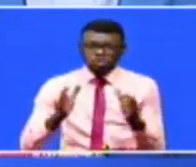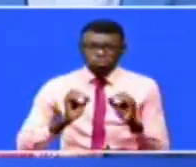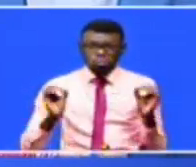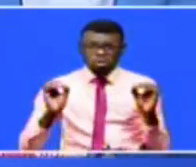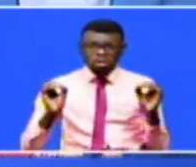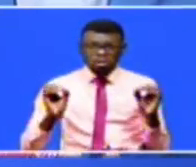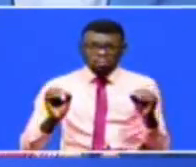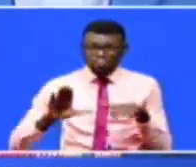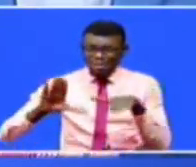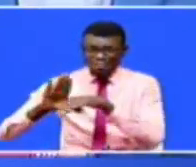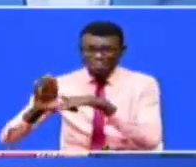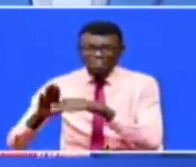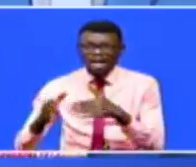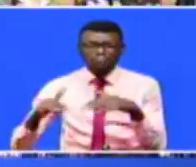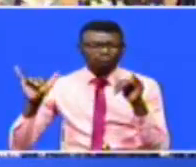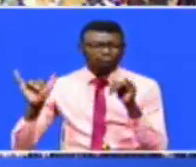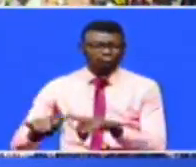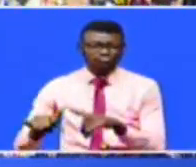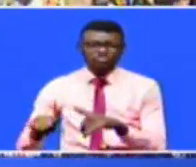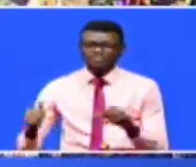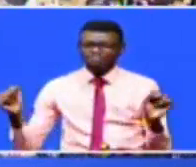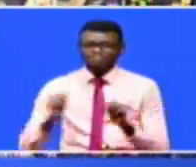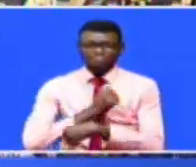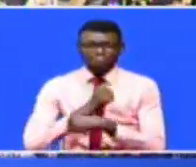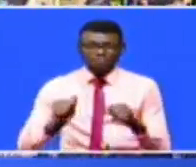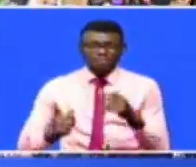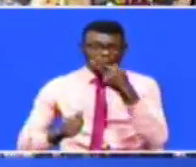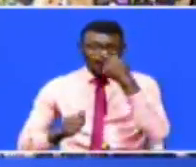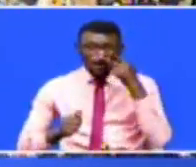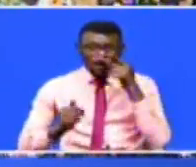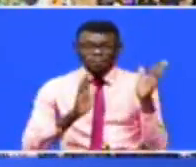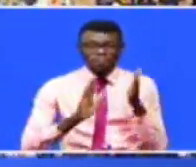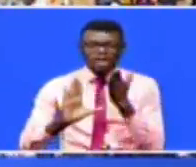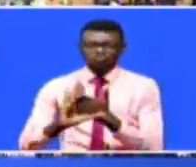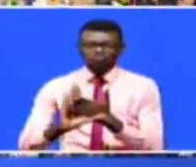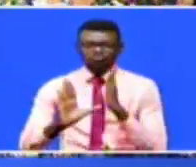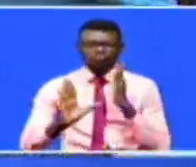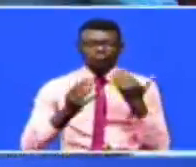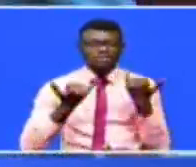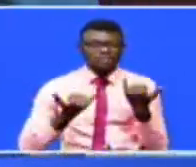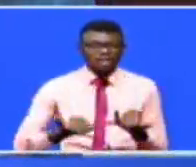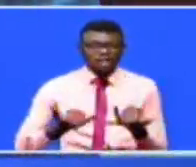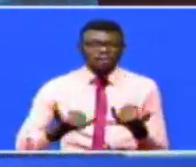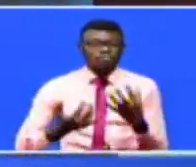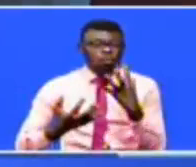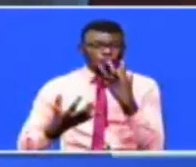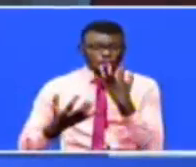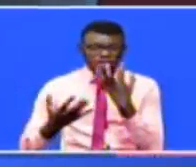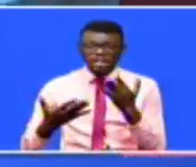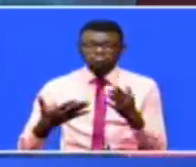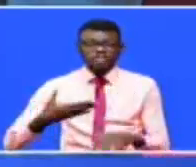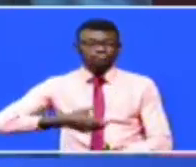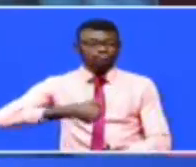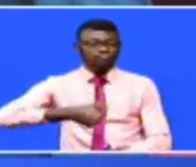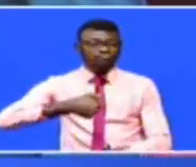cannot hold our members to ransom. Kalonzo's intended exit now leaving behind ODM party, which courtesy of handshake is